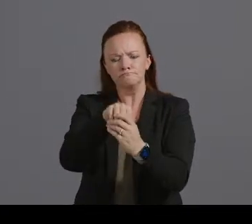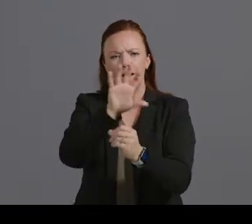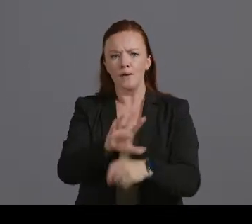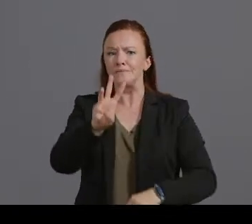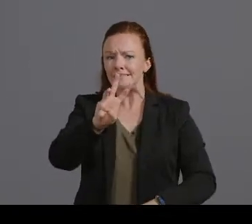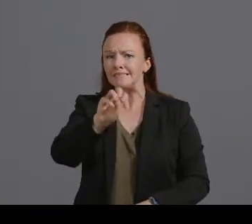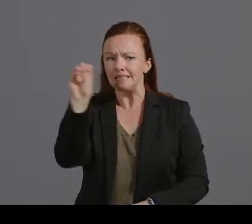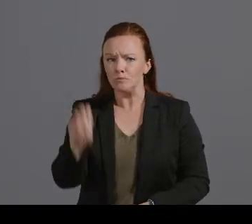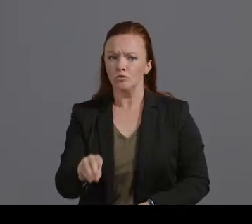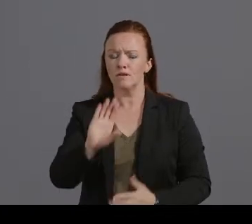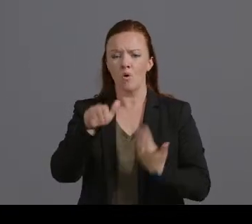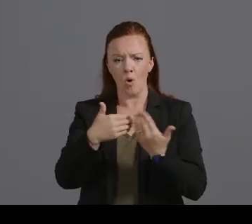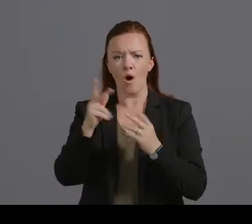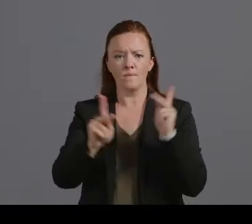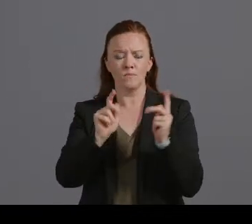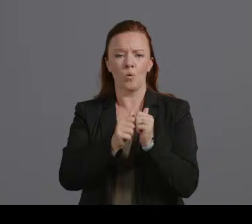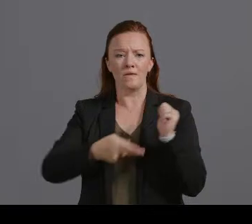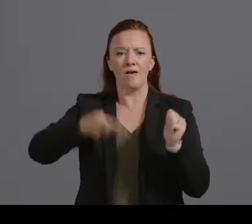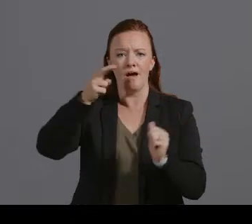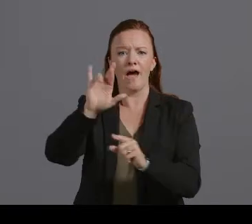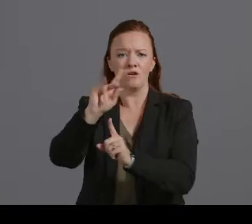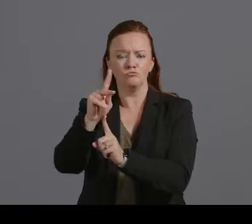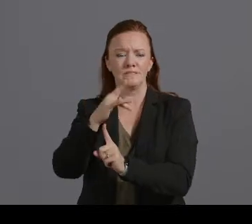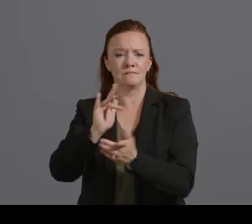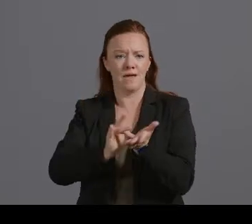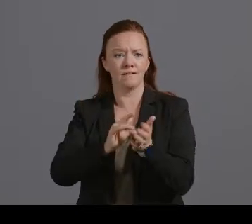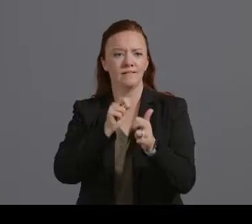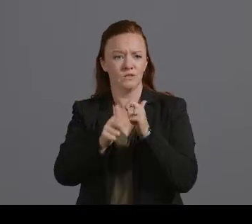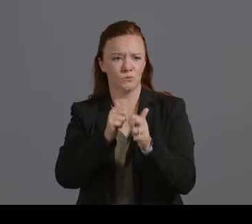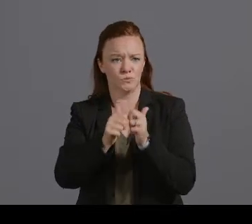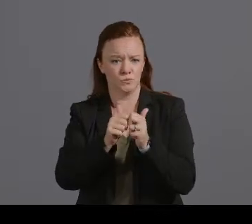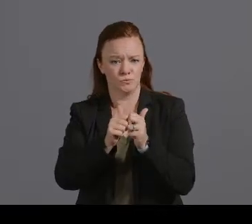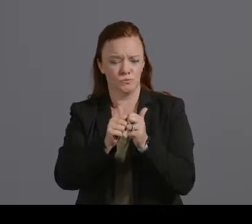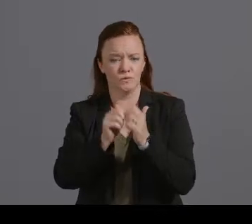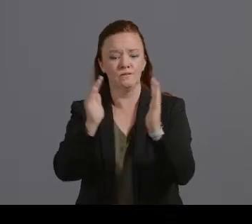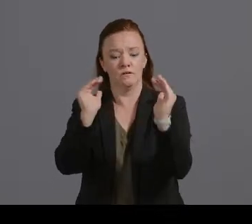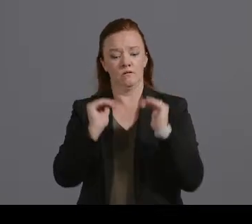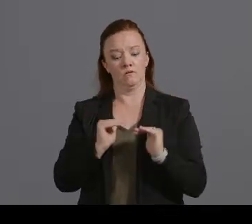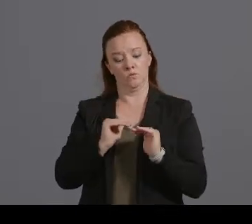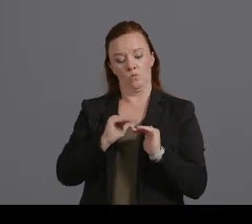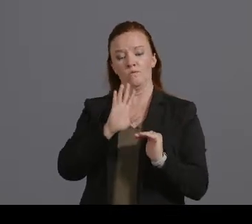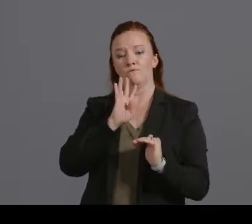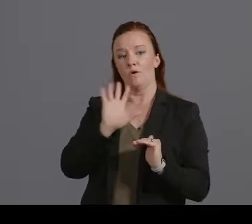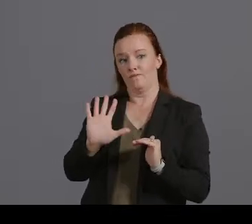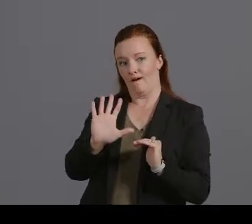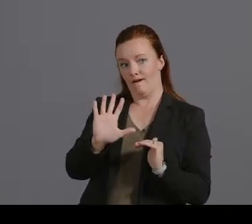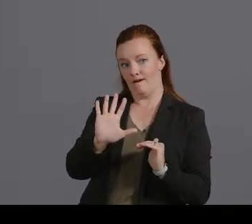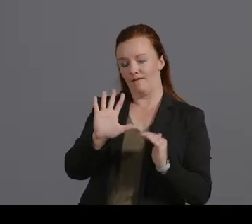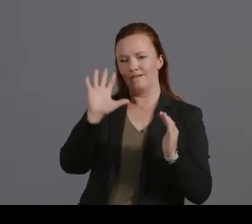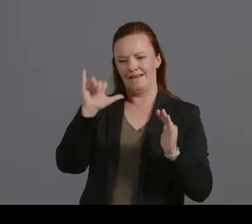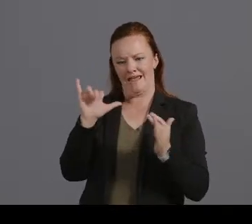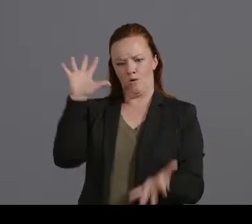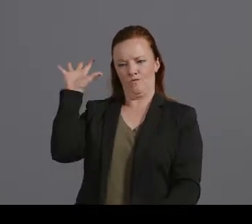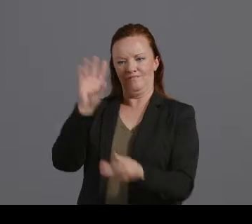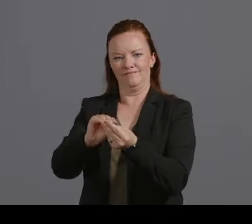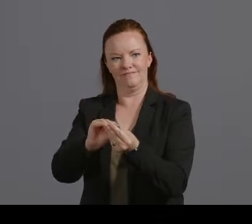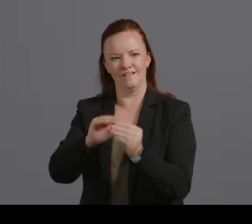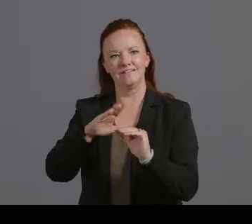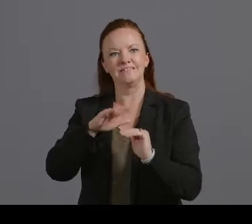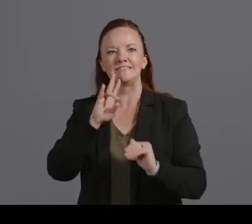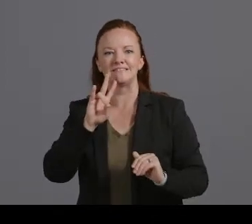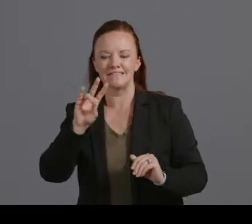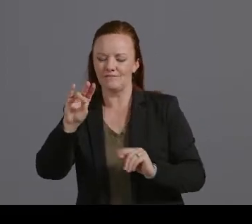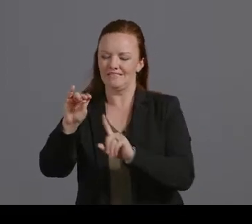when we include that age group. When we move to above 45, you can see that we're catching 70 to 80% of those with high-risk